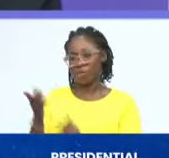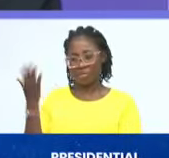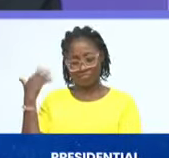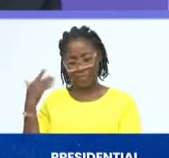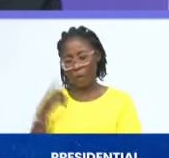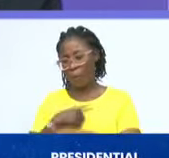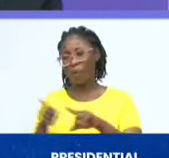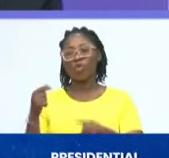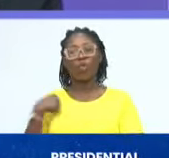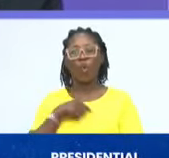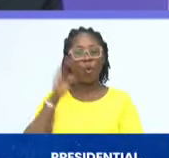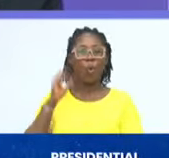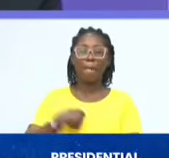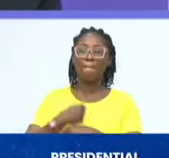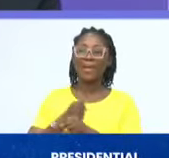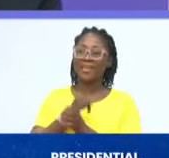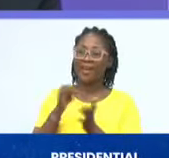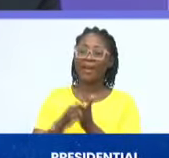work.